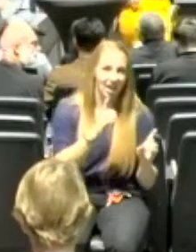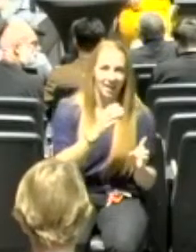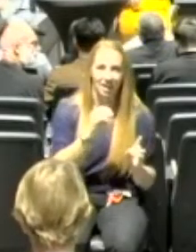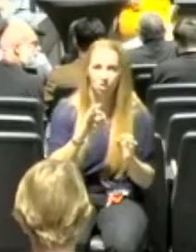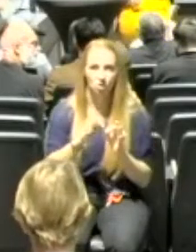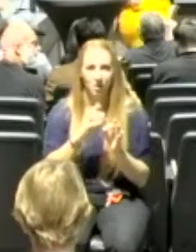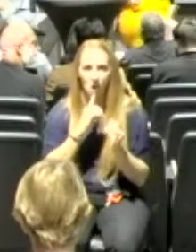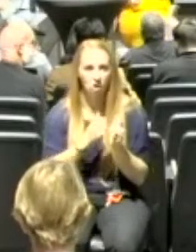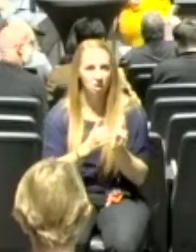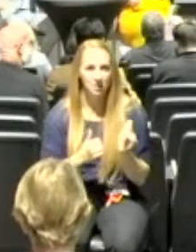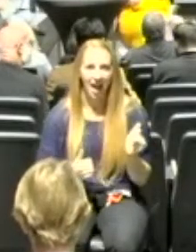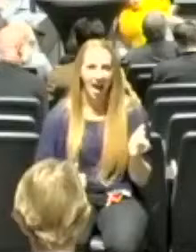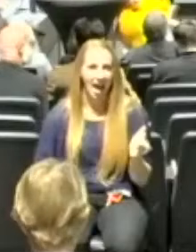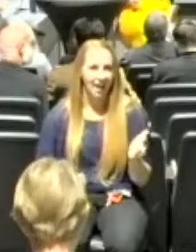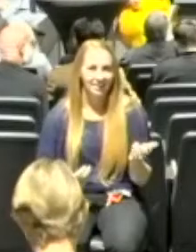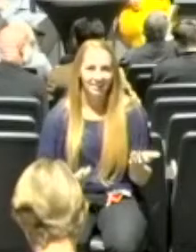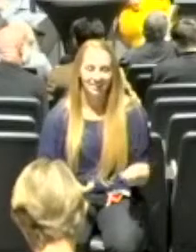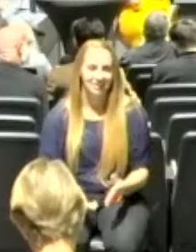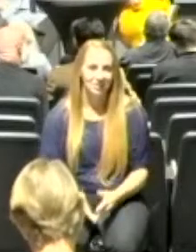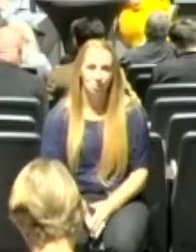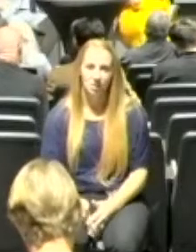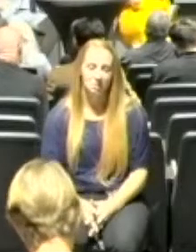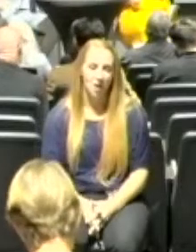my favorite jacket. It's okay.